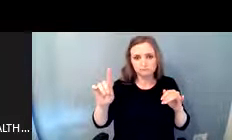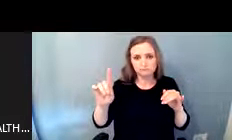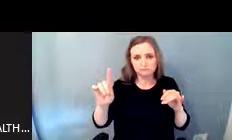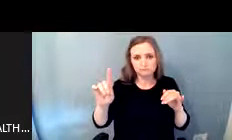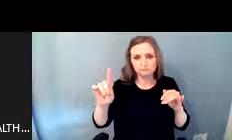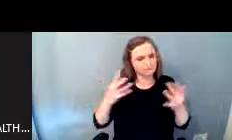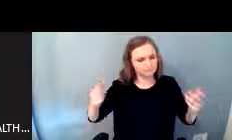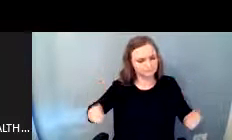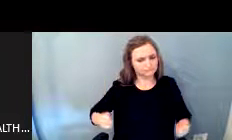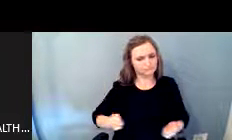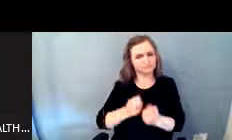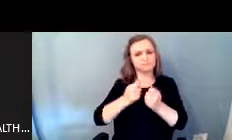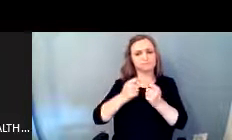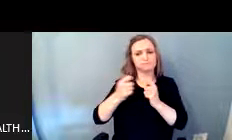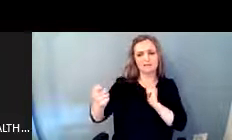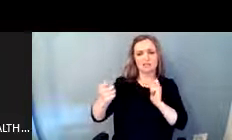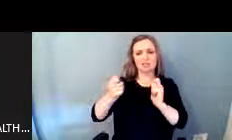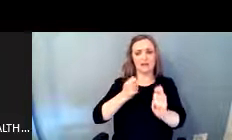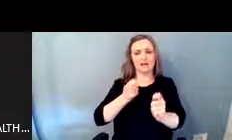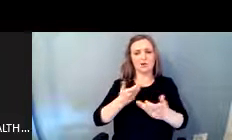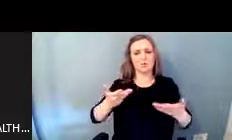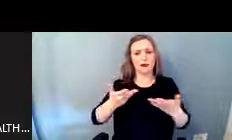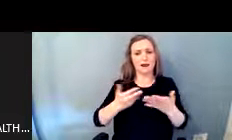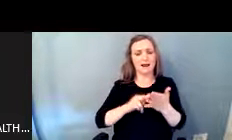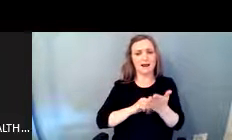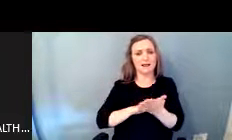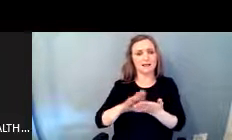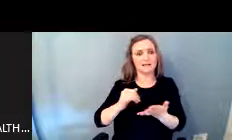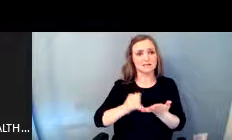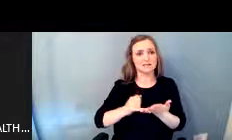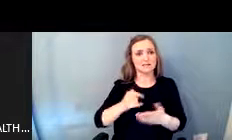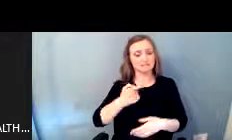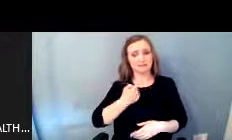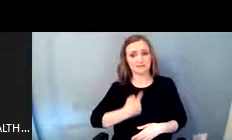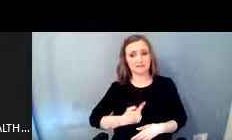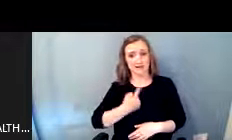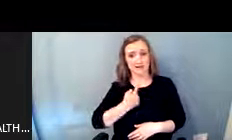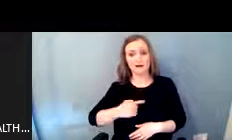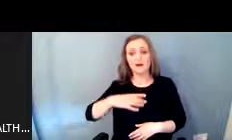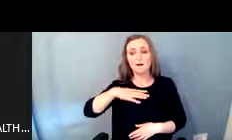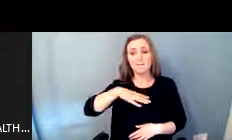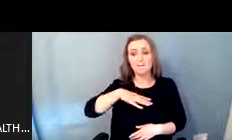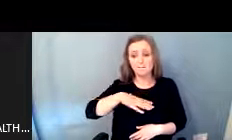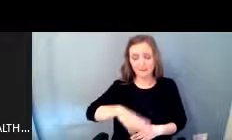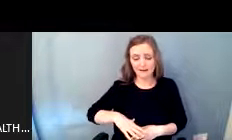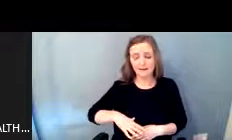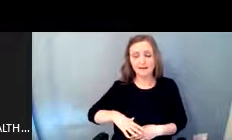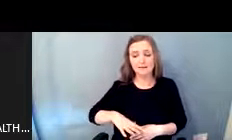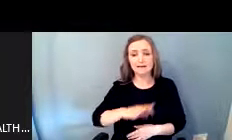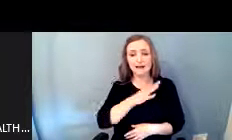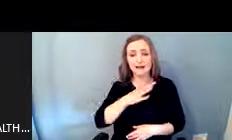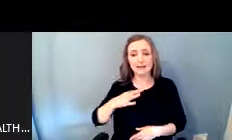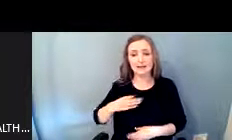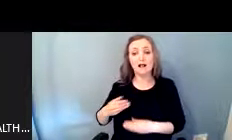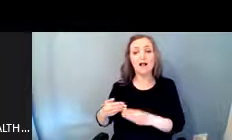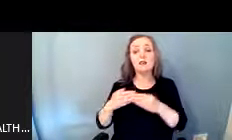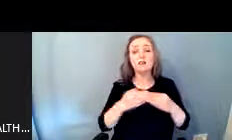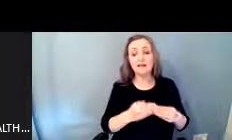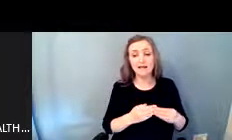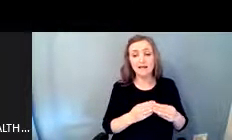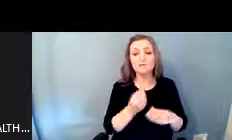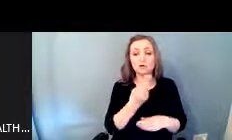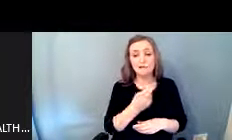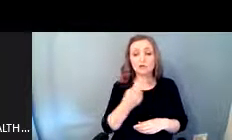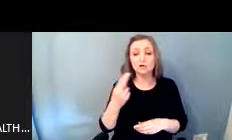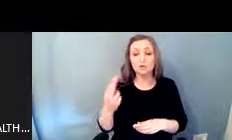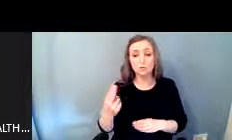NHS. As someone who's been a clinical lead for not too short of 20 years, I've spent a lot of